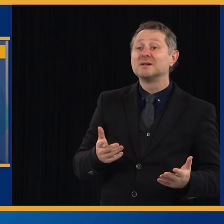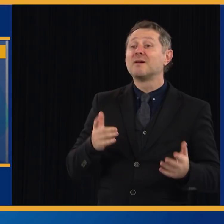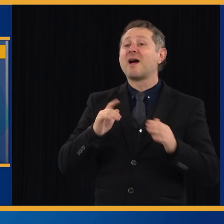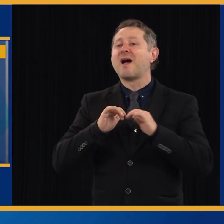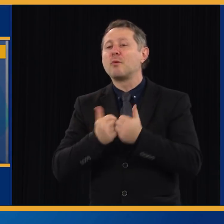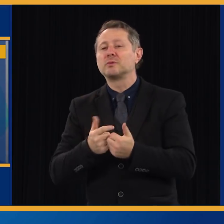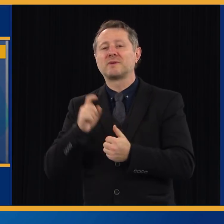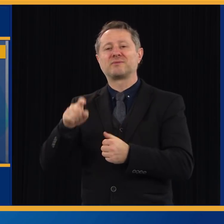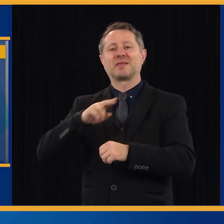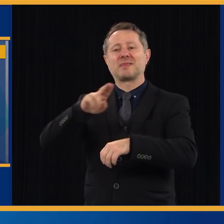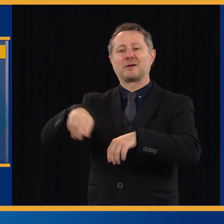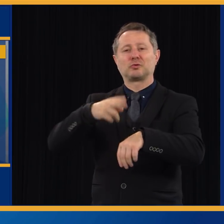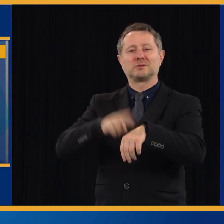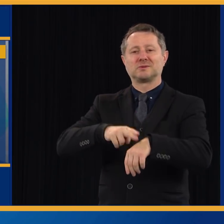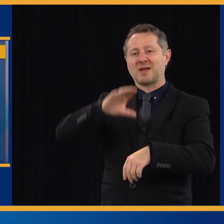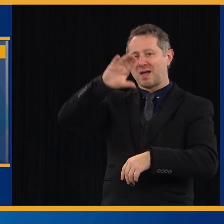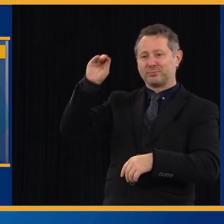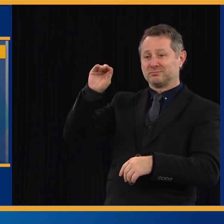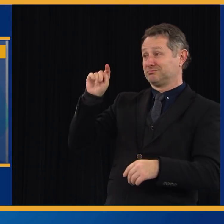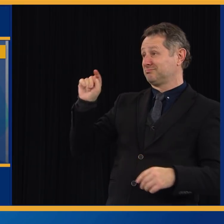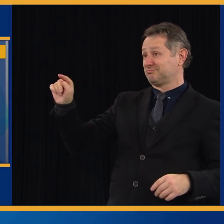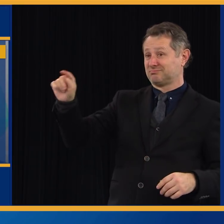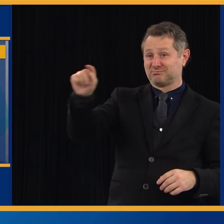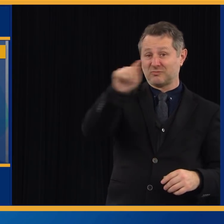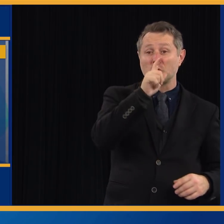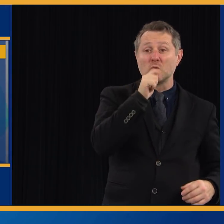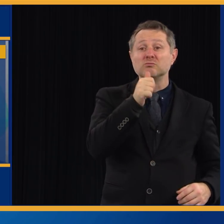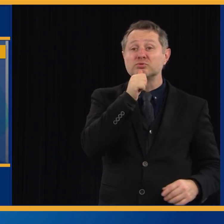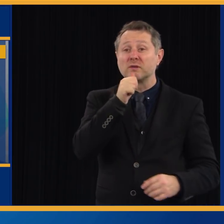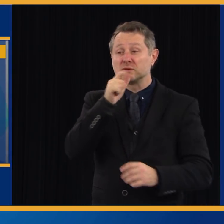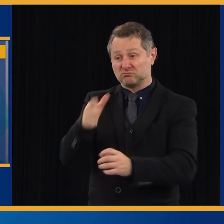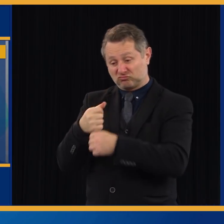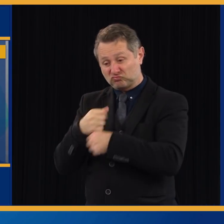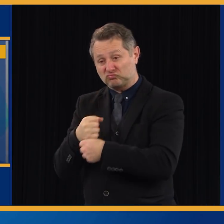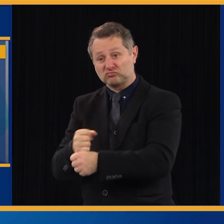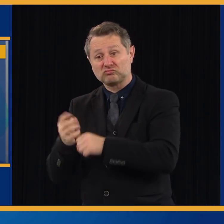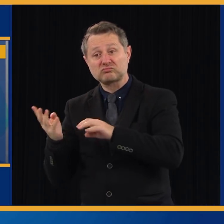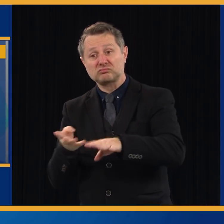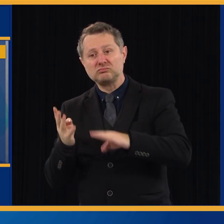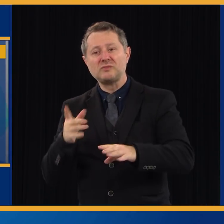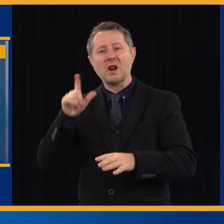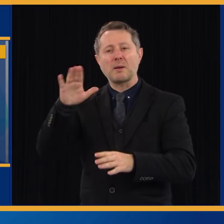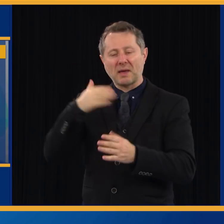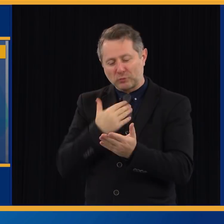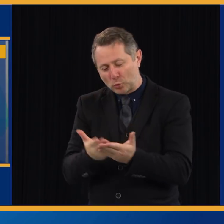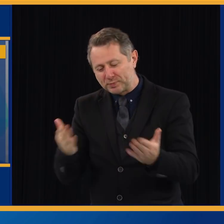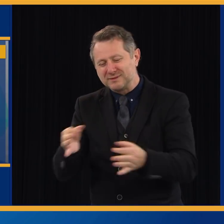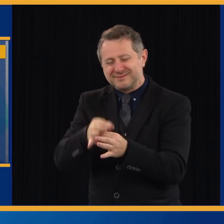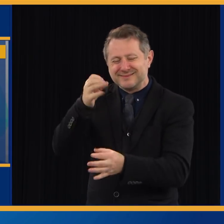companies that are private manufacturers of laboratory equipment, and their piece of